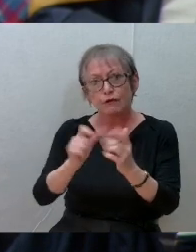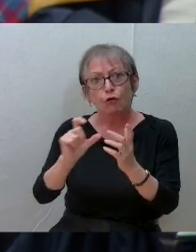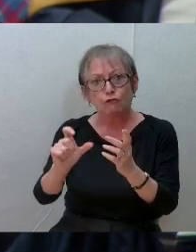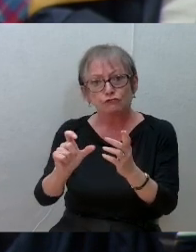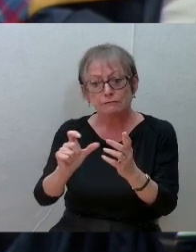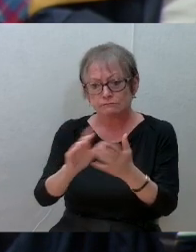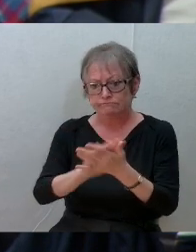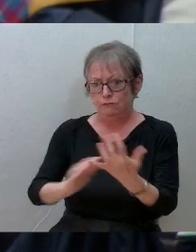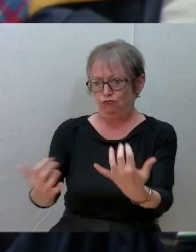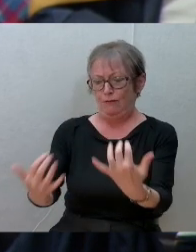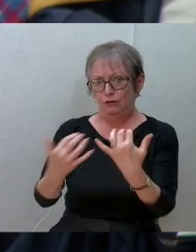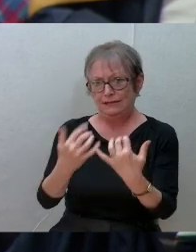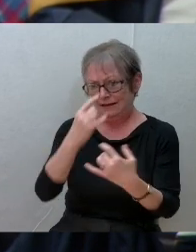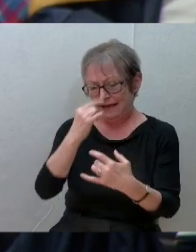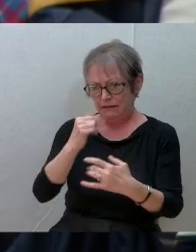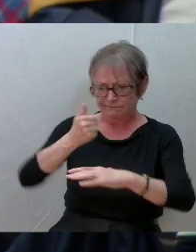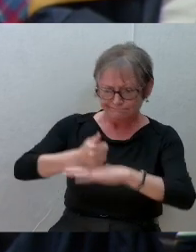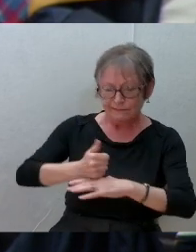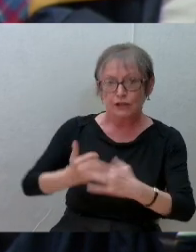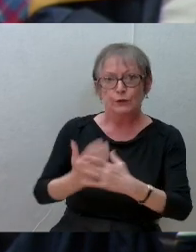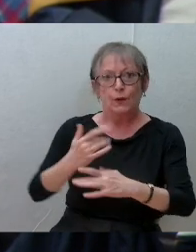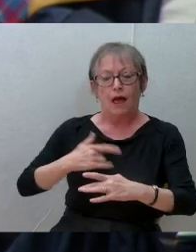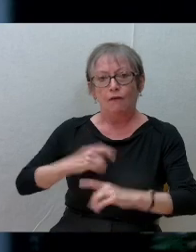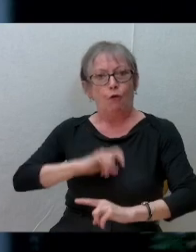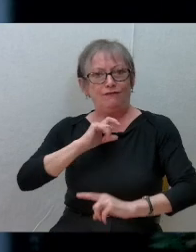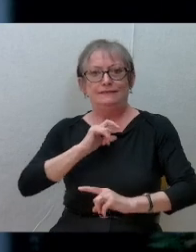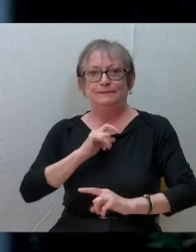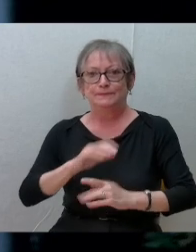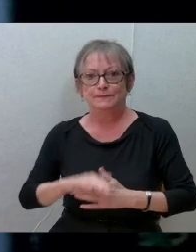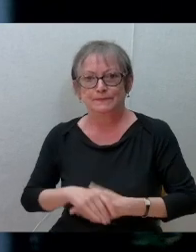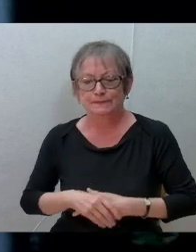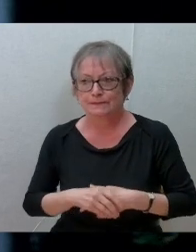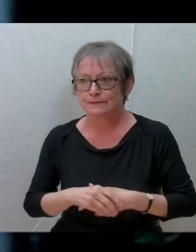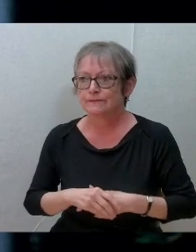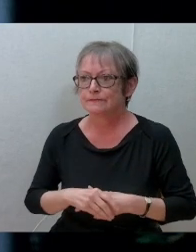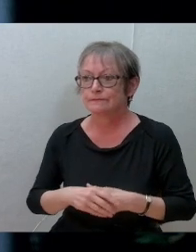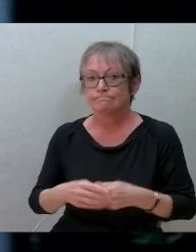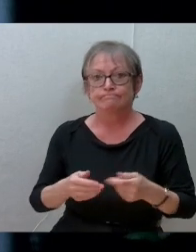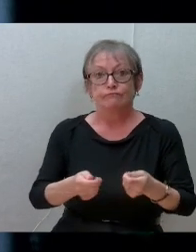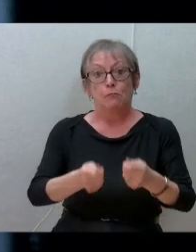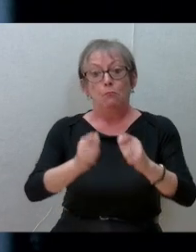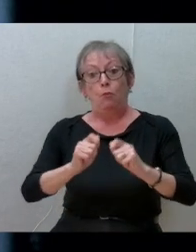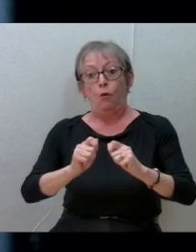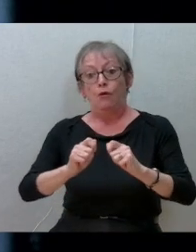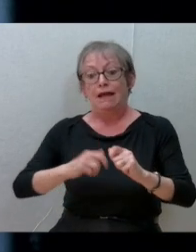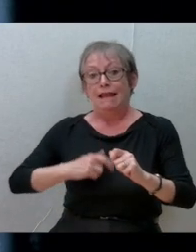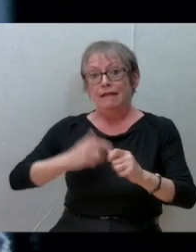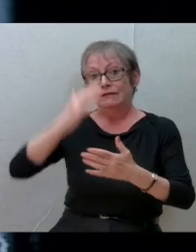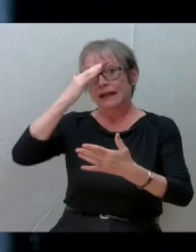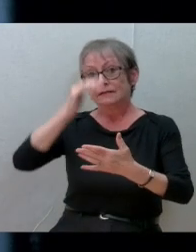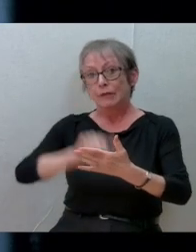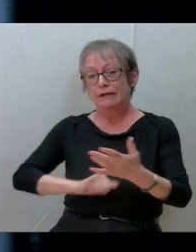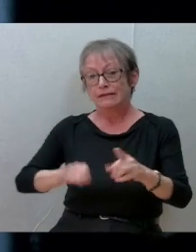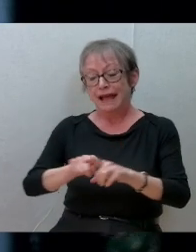refugees could establish their new lives with confidence. He brought both his lived experience